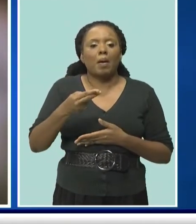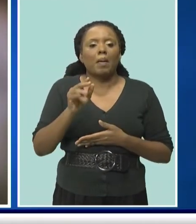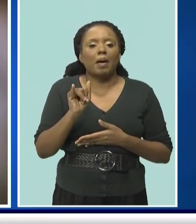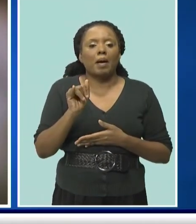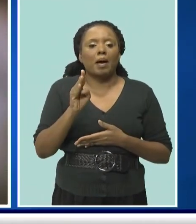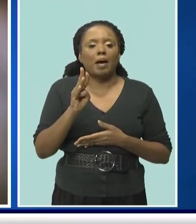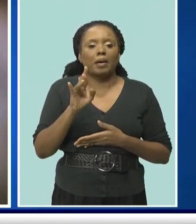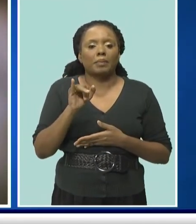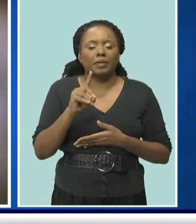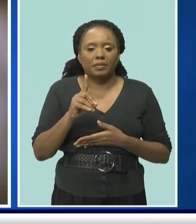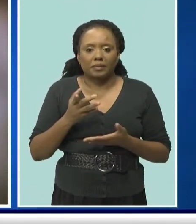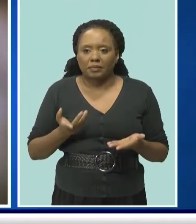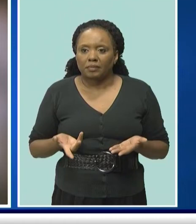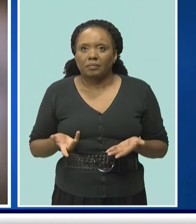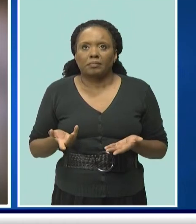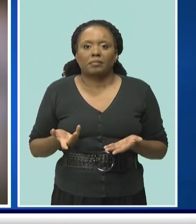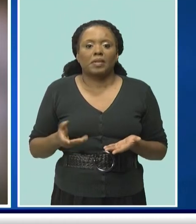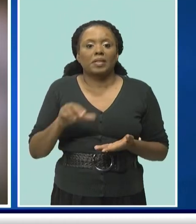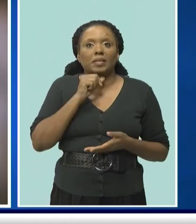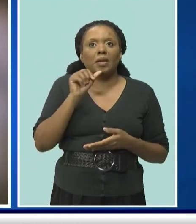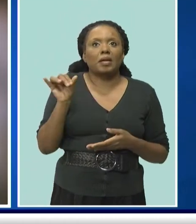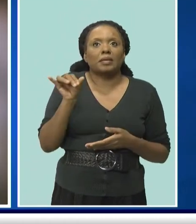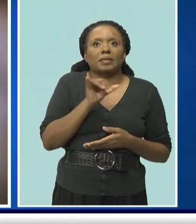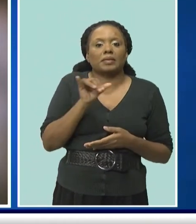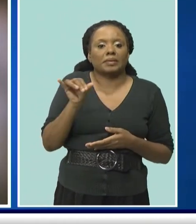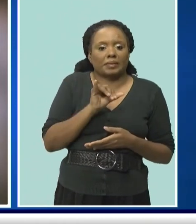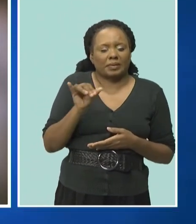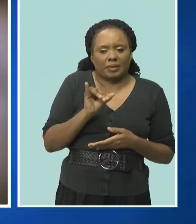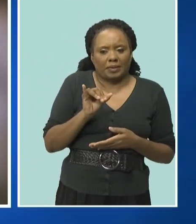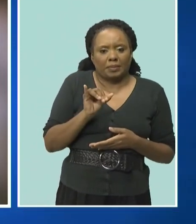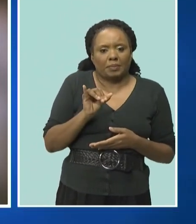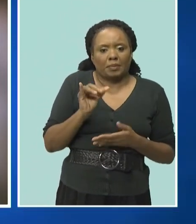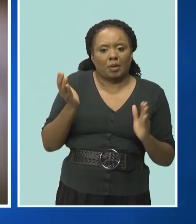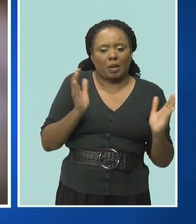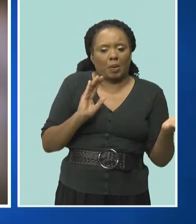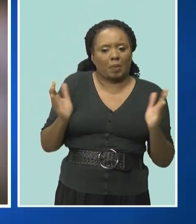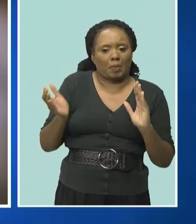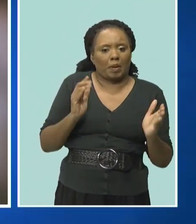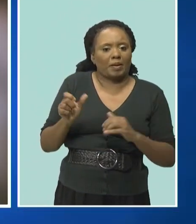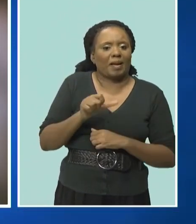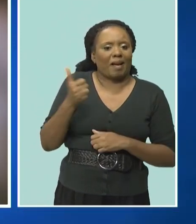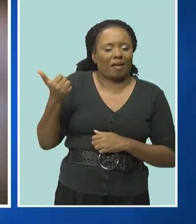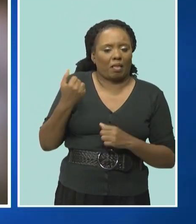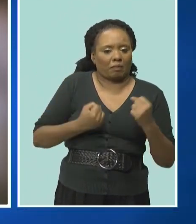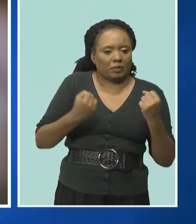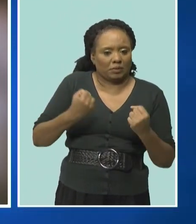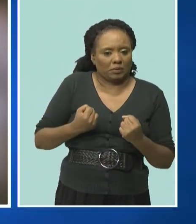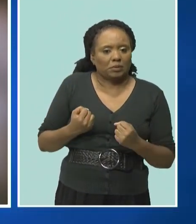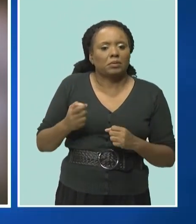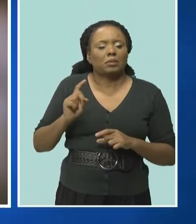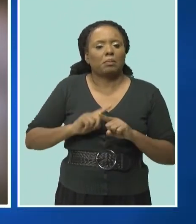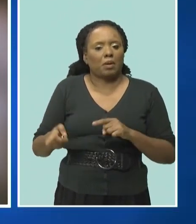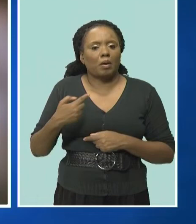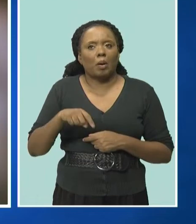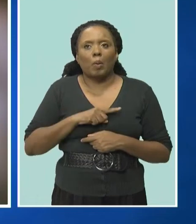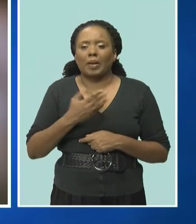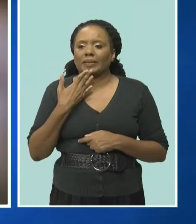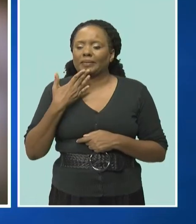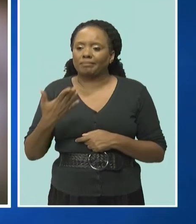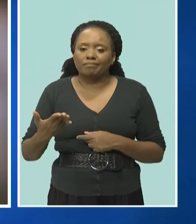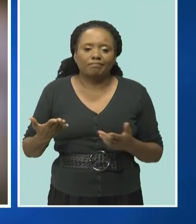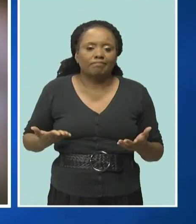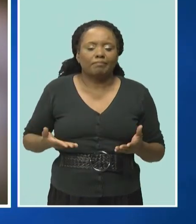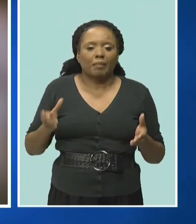on the EV vehicles, very small already in comparison with that. But we were thankful nevertheless